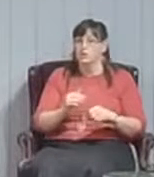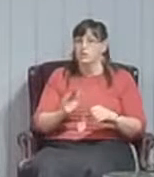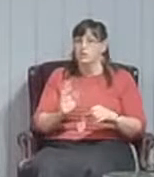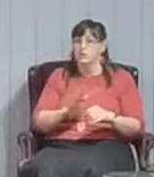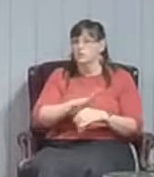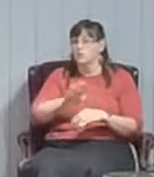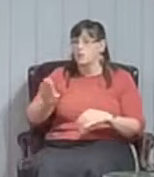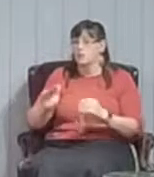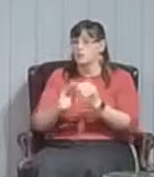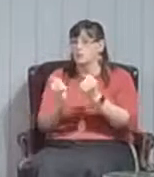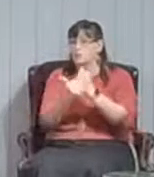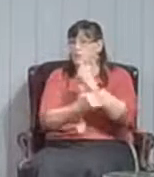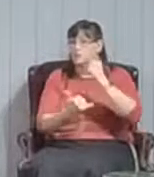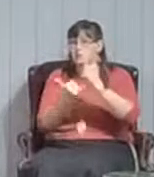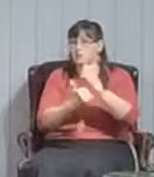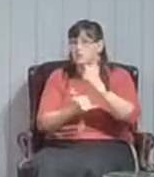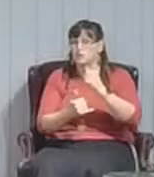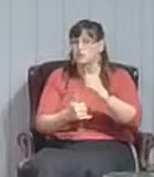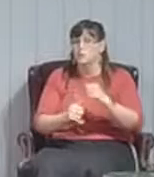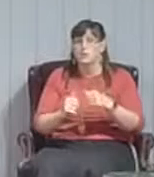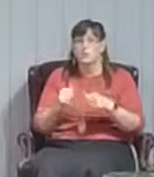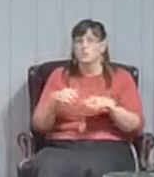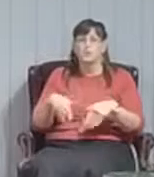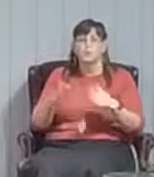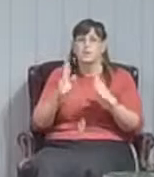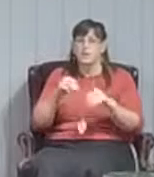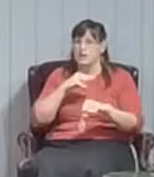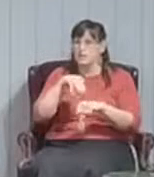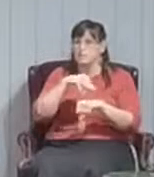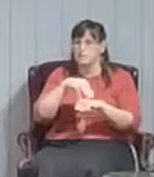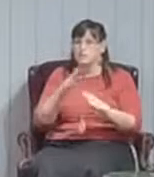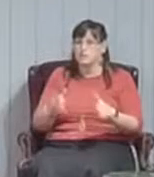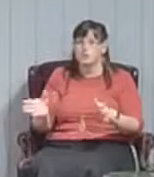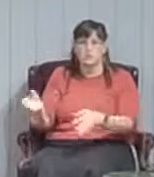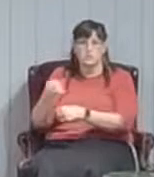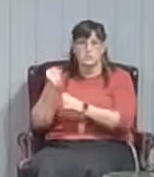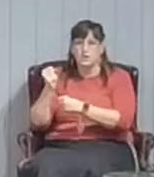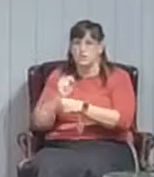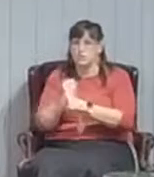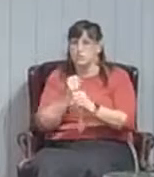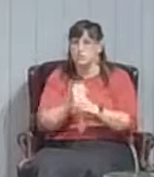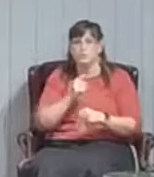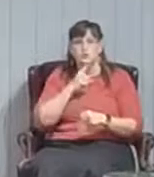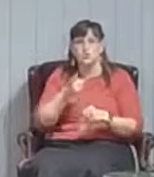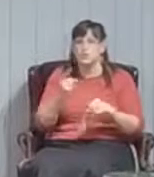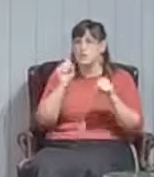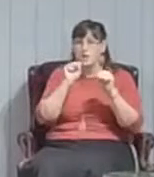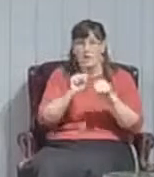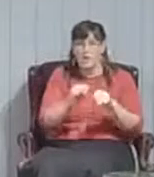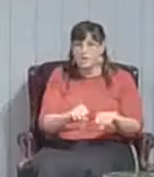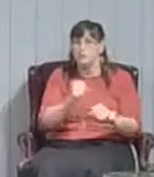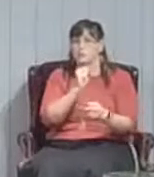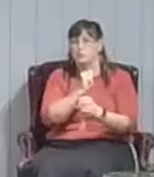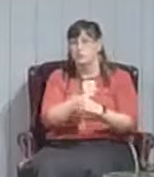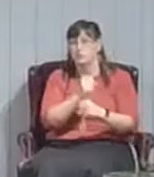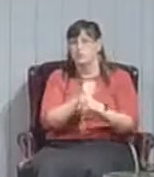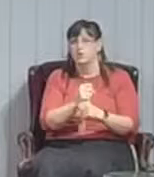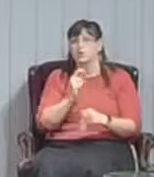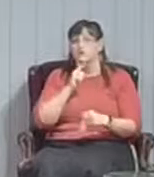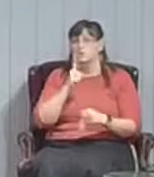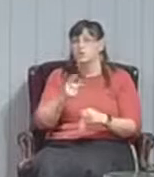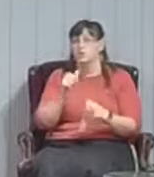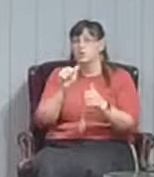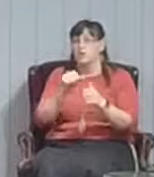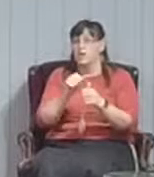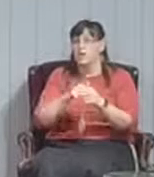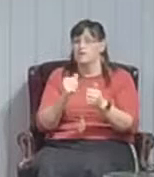let a missionary take a job from one of their own people. And so you don't get to work on the foreign field. Therefore, every dollar